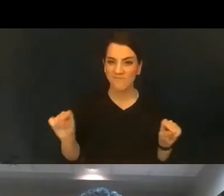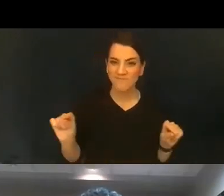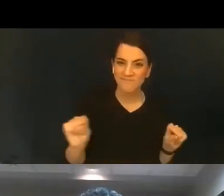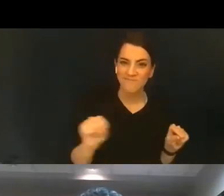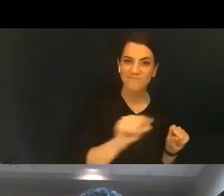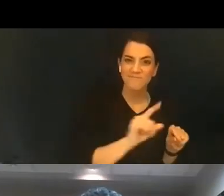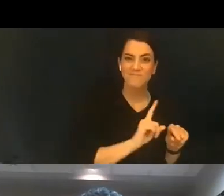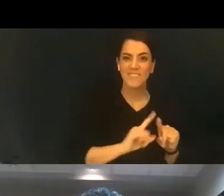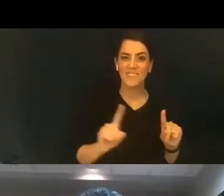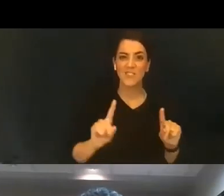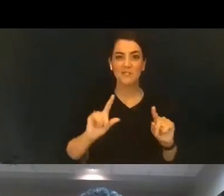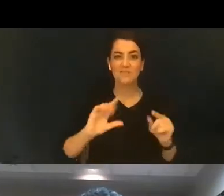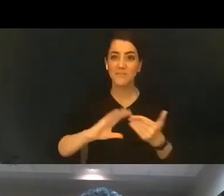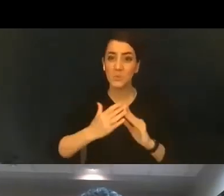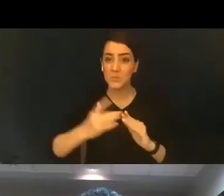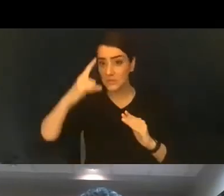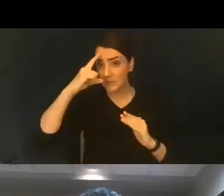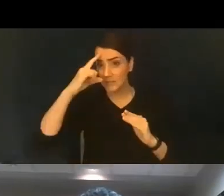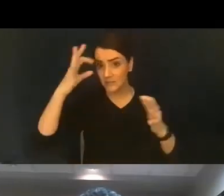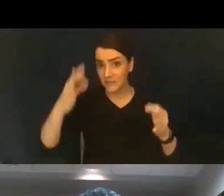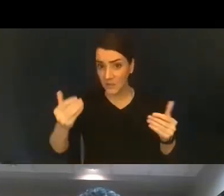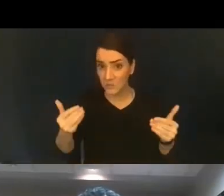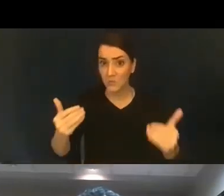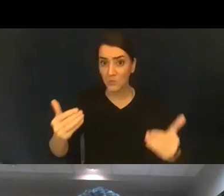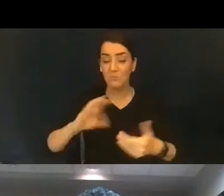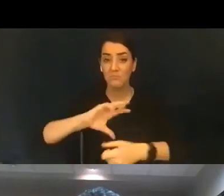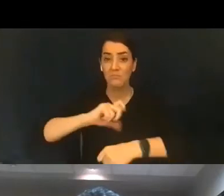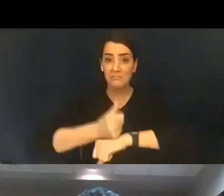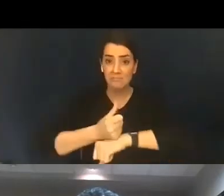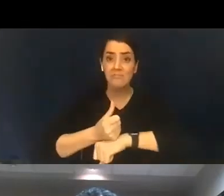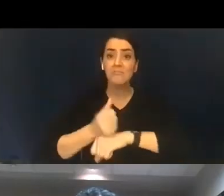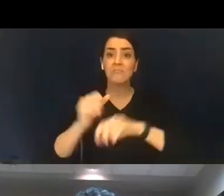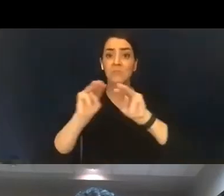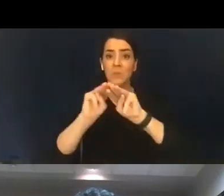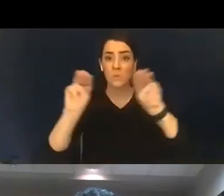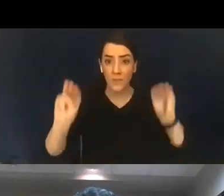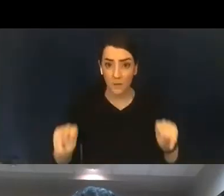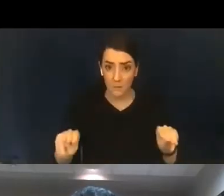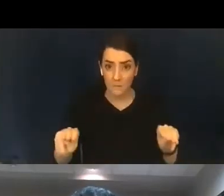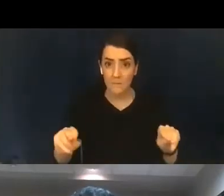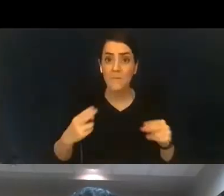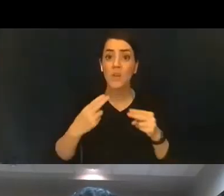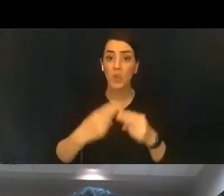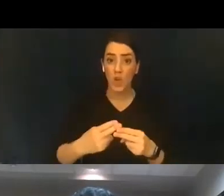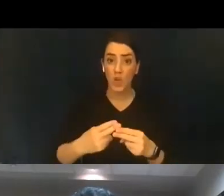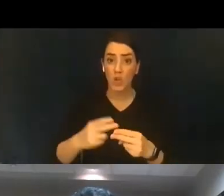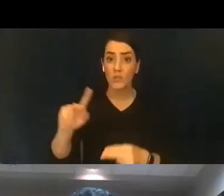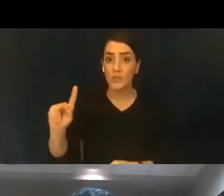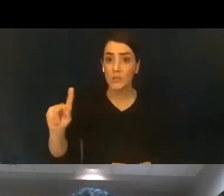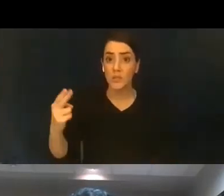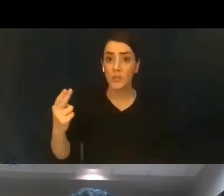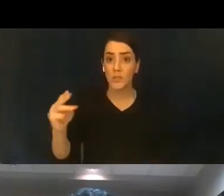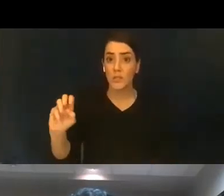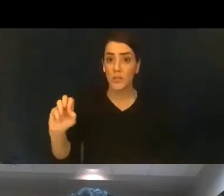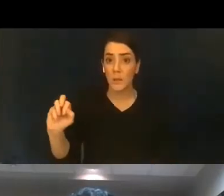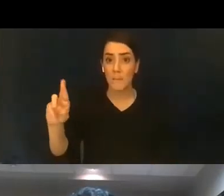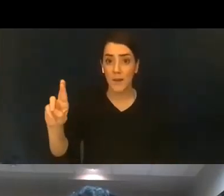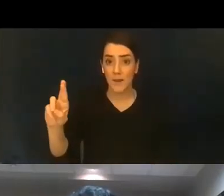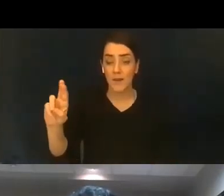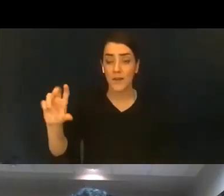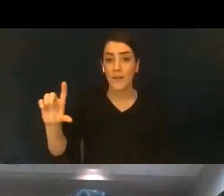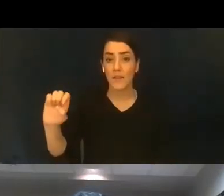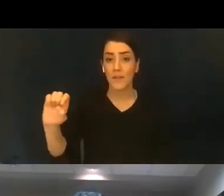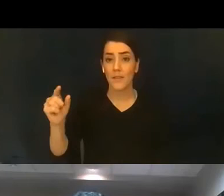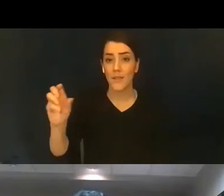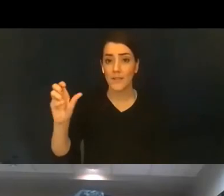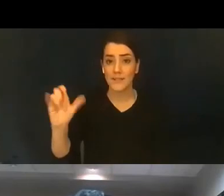found a museum. At the time, we called it Khmer Legacy Museum, which was to preserve